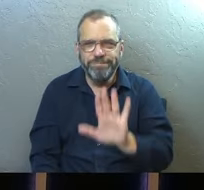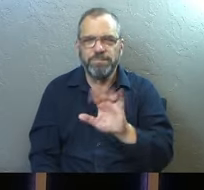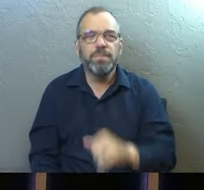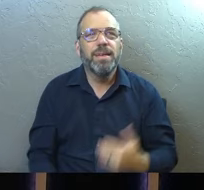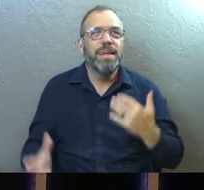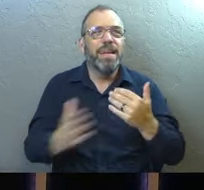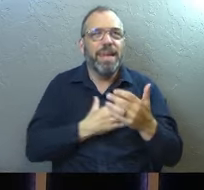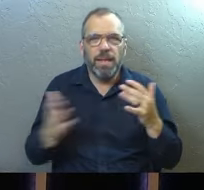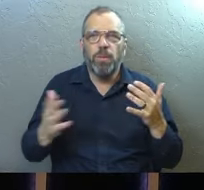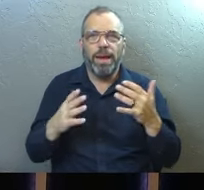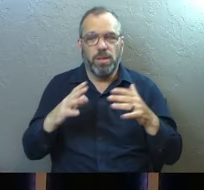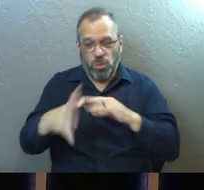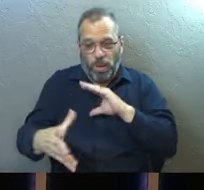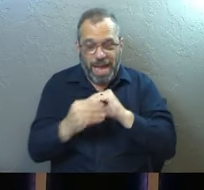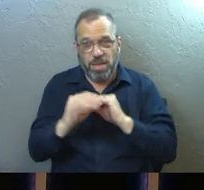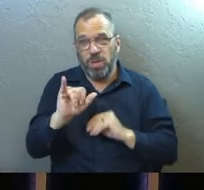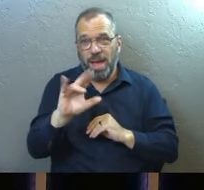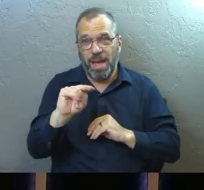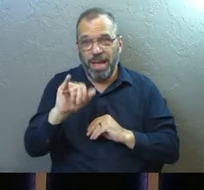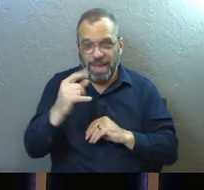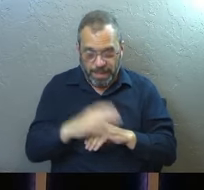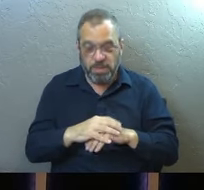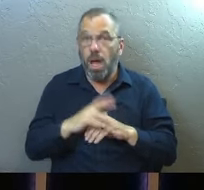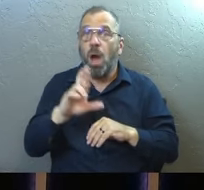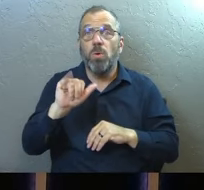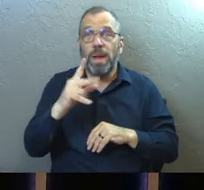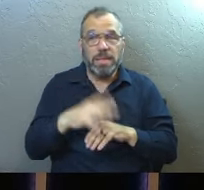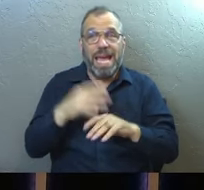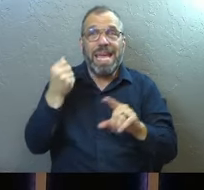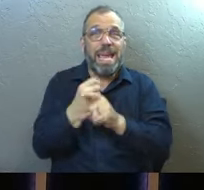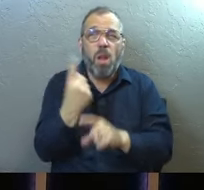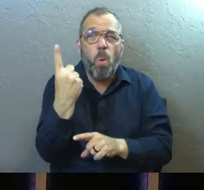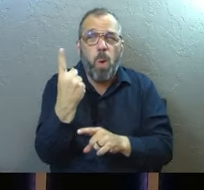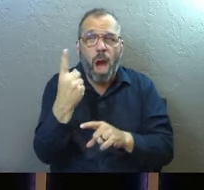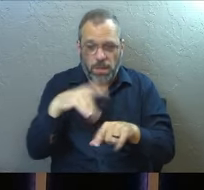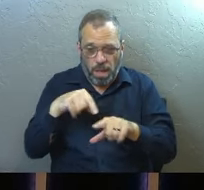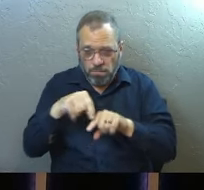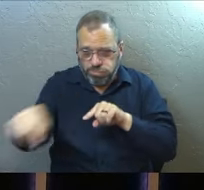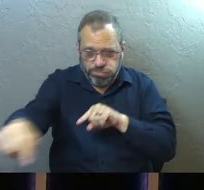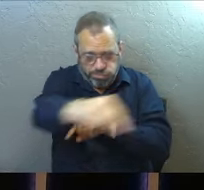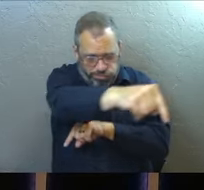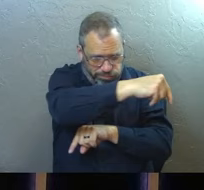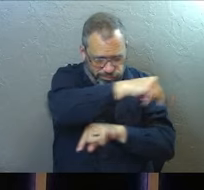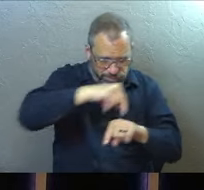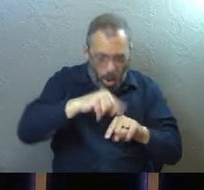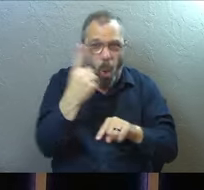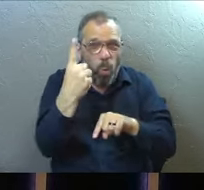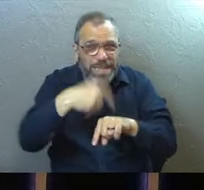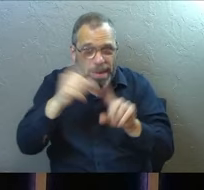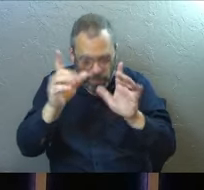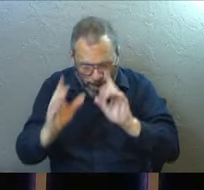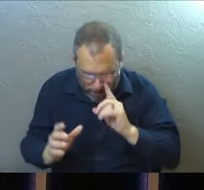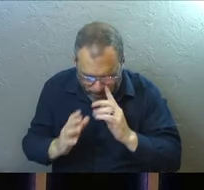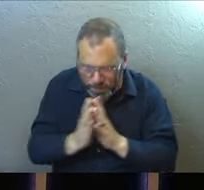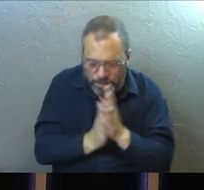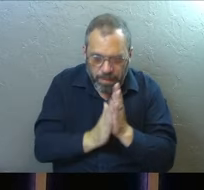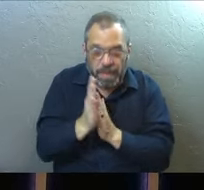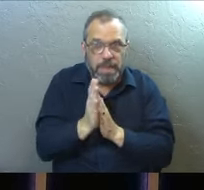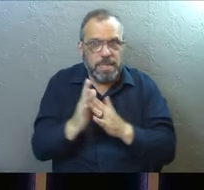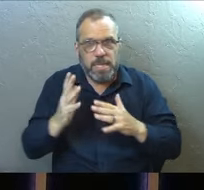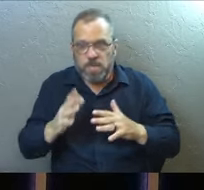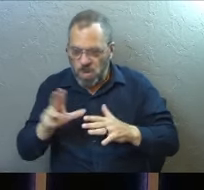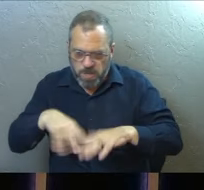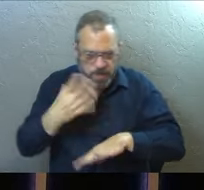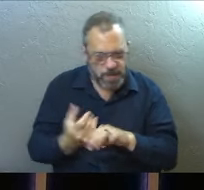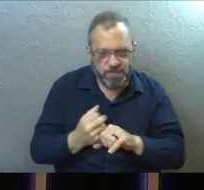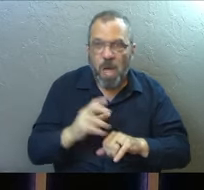So anyways, we're in extra innings, right? And all the Rangers have to do is get one run and we'll win the game, right? We got to score one more time. And this guy